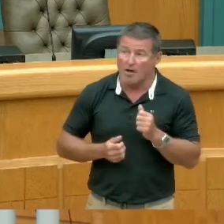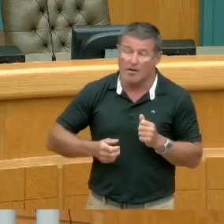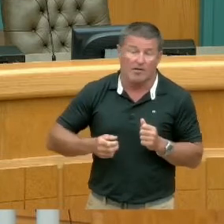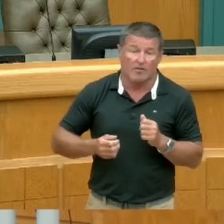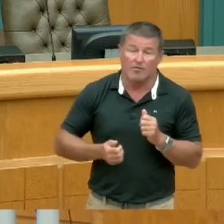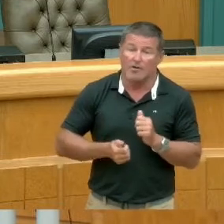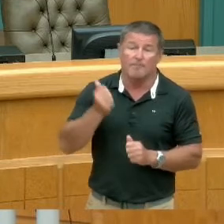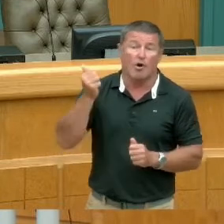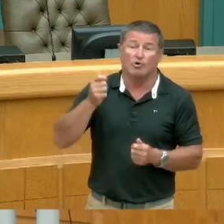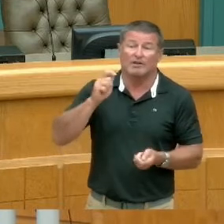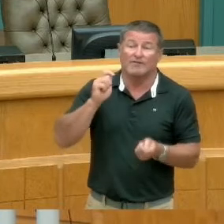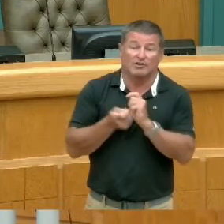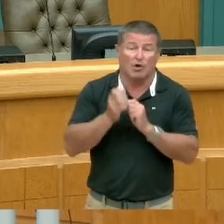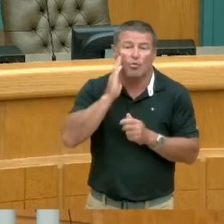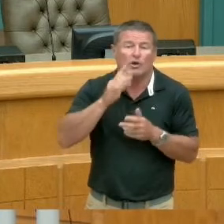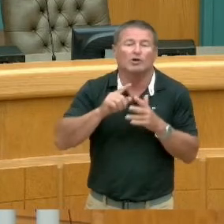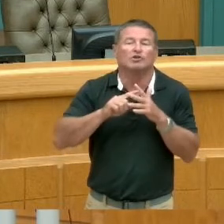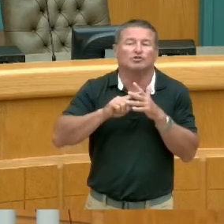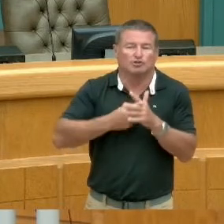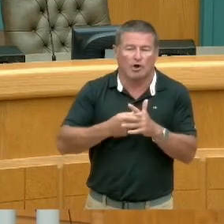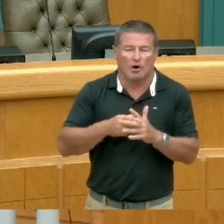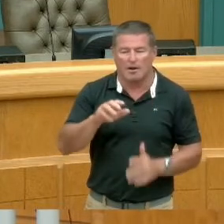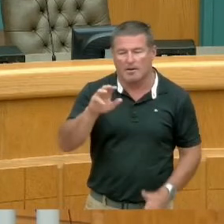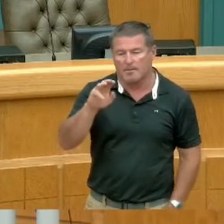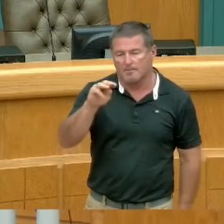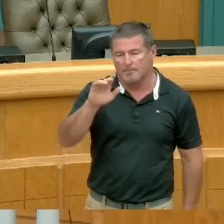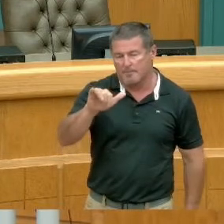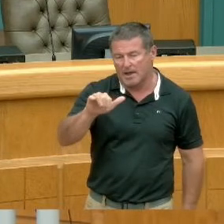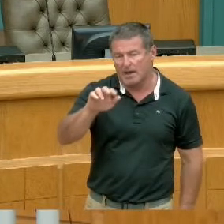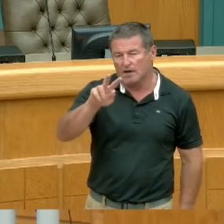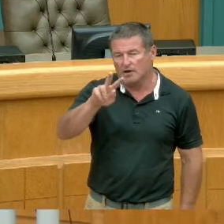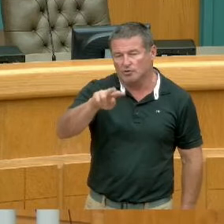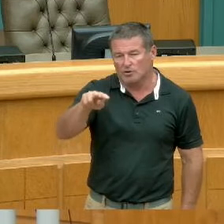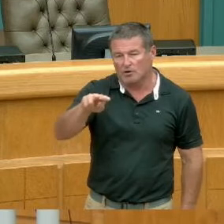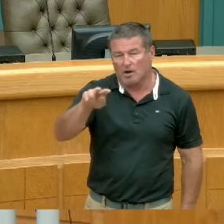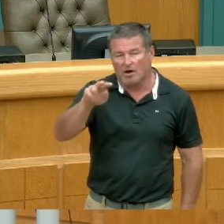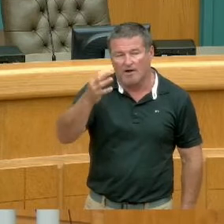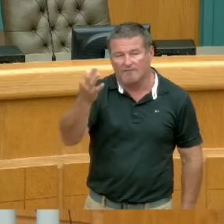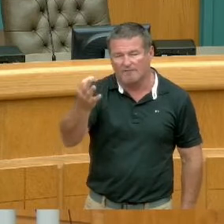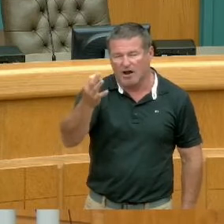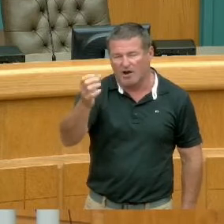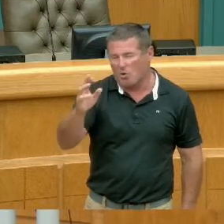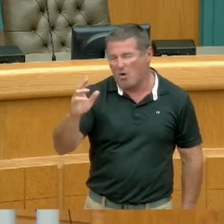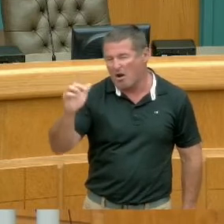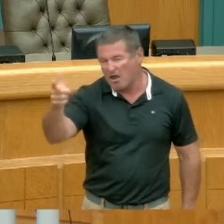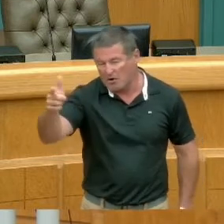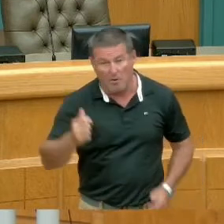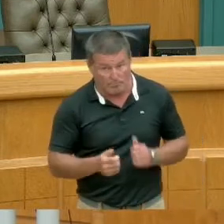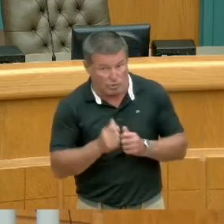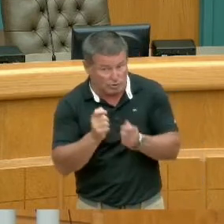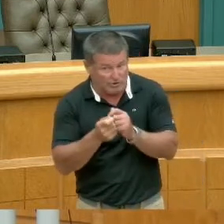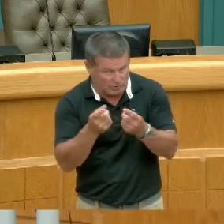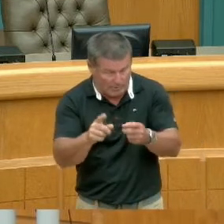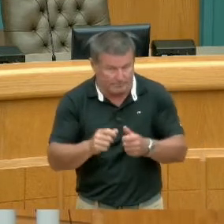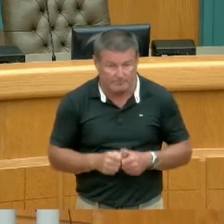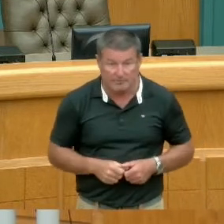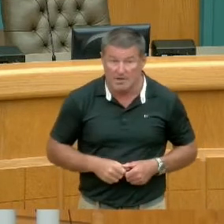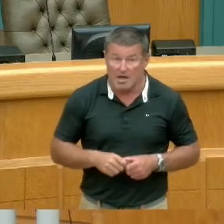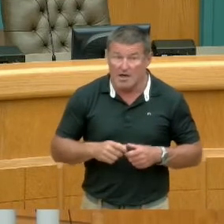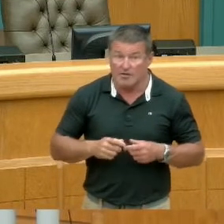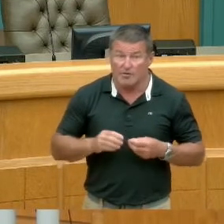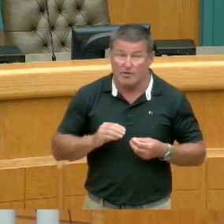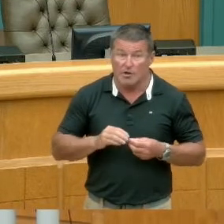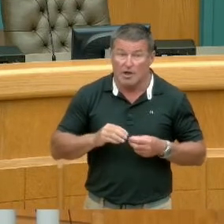Abbott's orders go into effect Friday, May 22nd or afterwards. And again, the major item